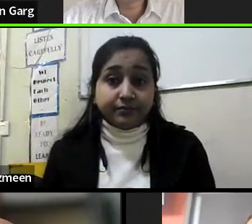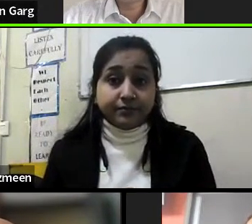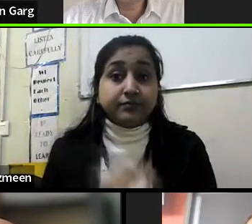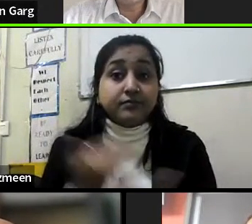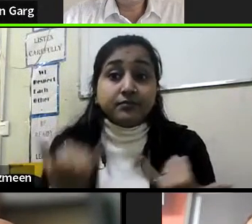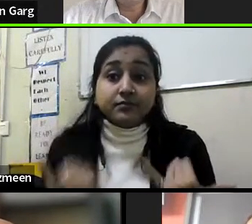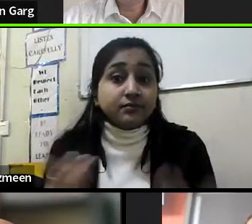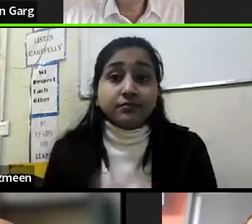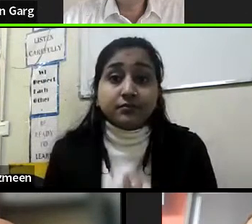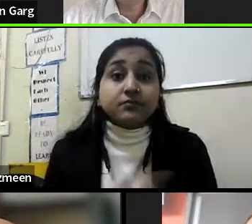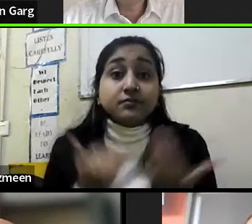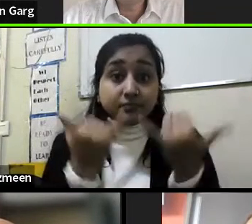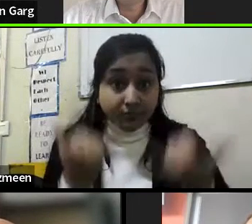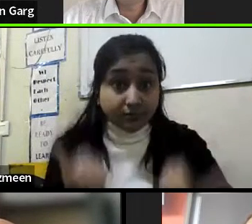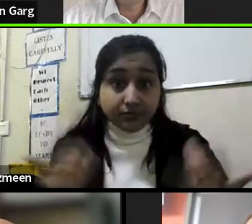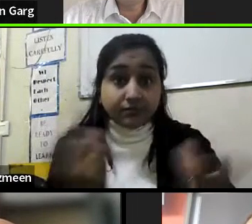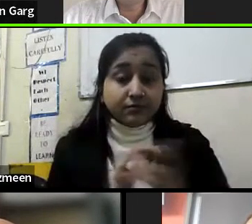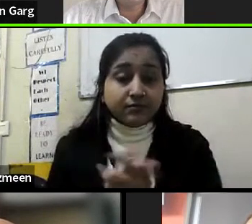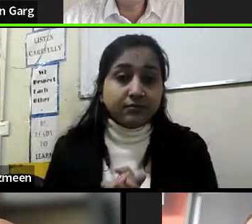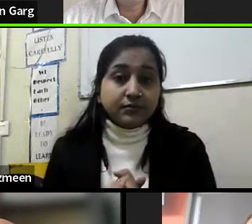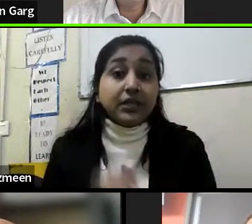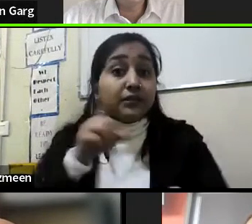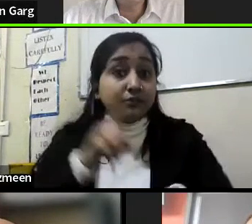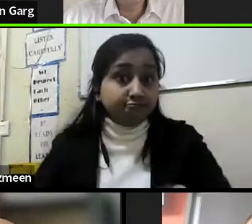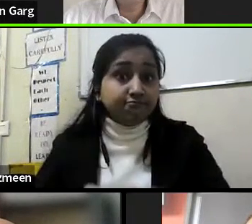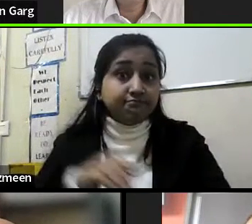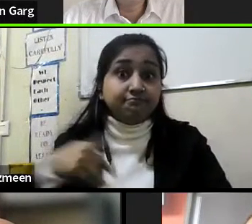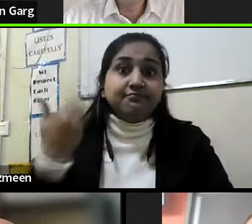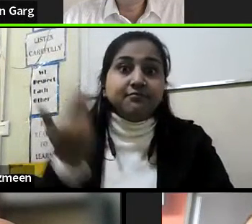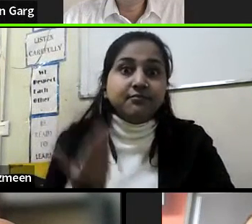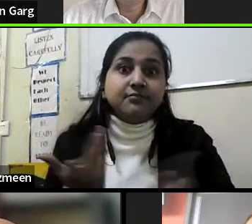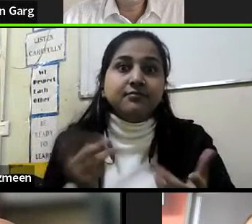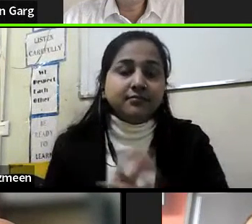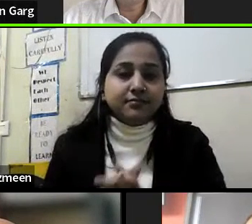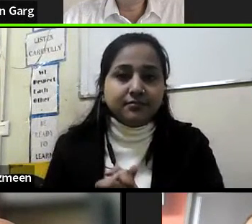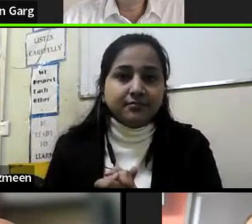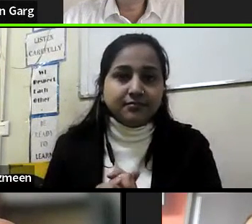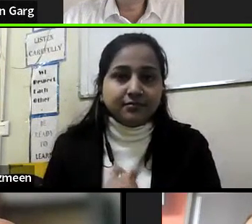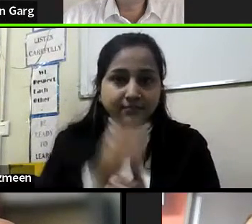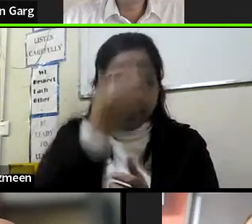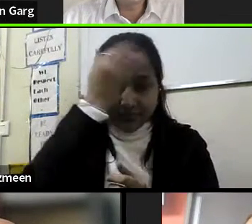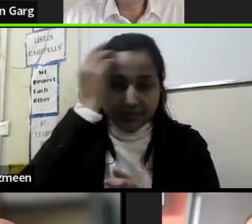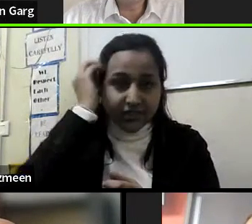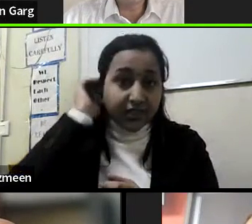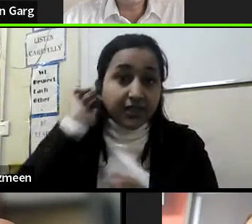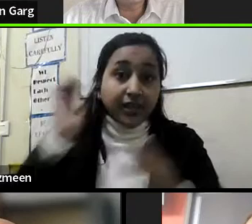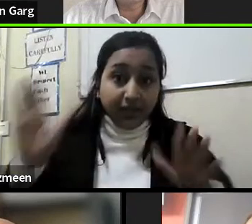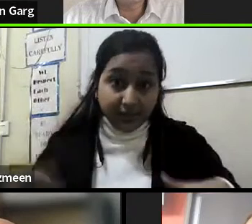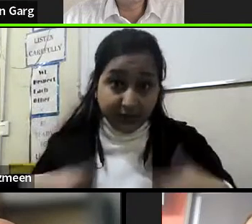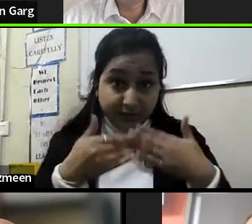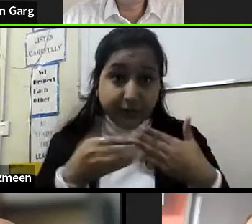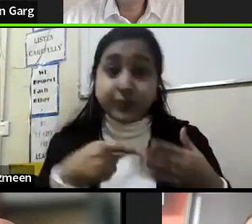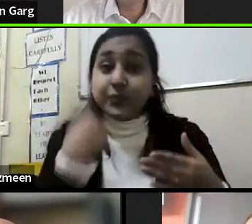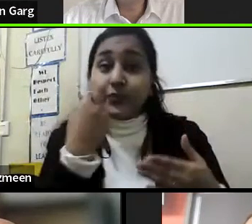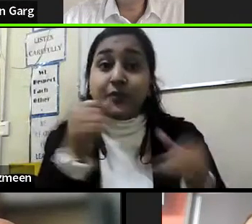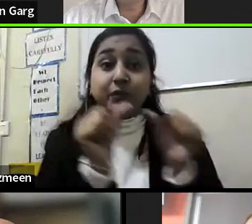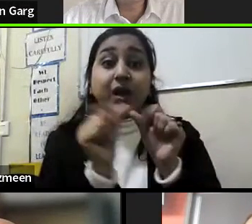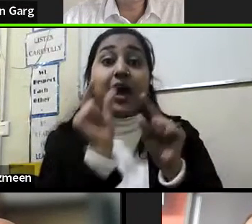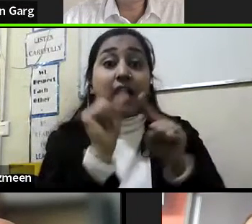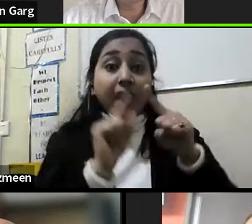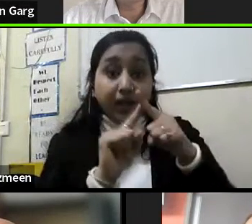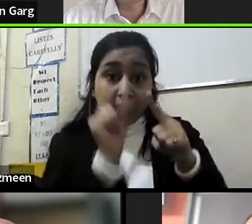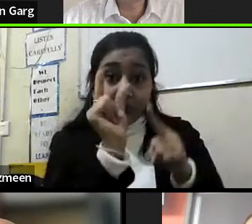So now the time has come for me to introduce Mr. Atul Bhatnagar, who will